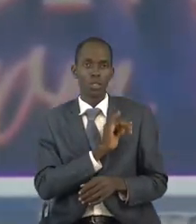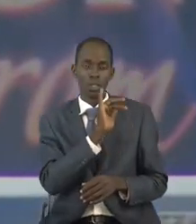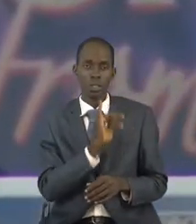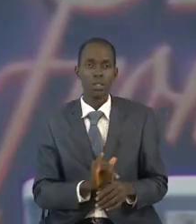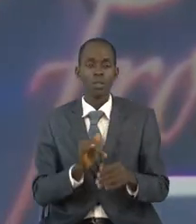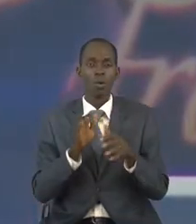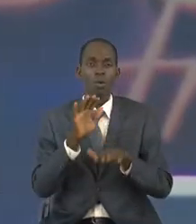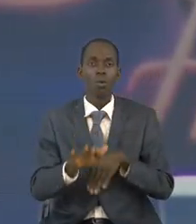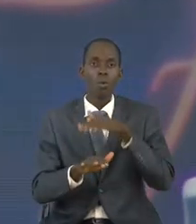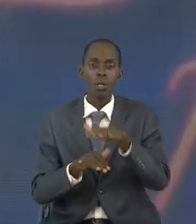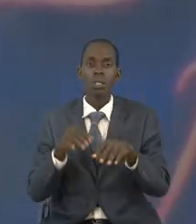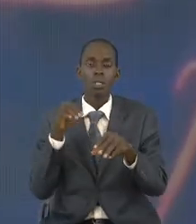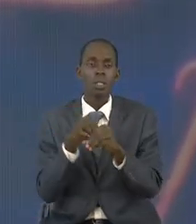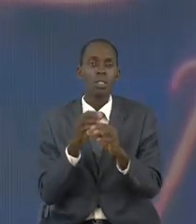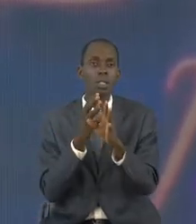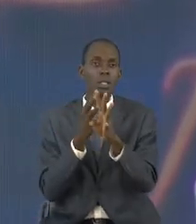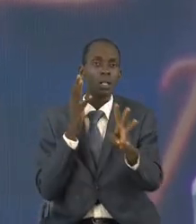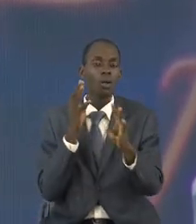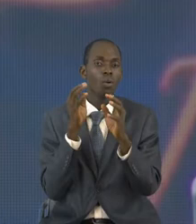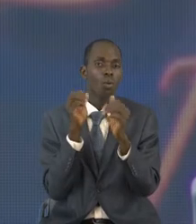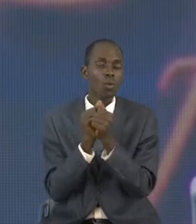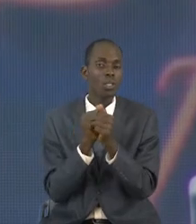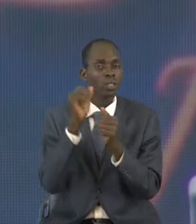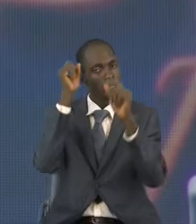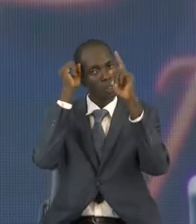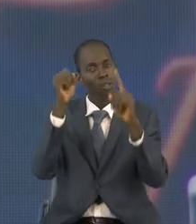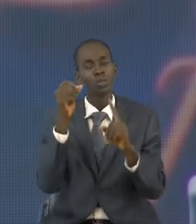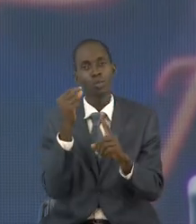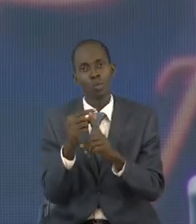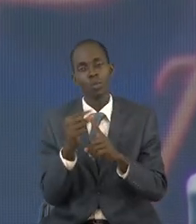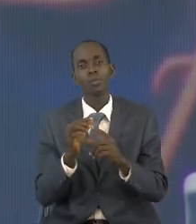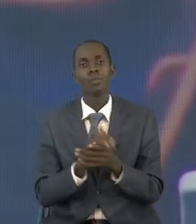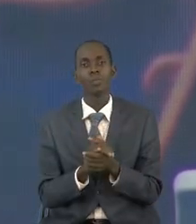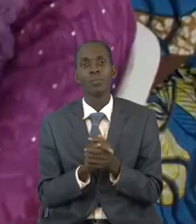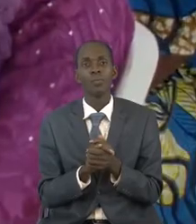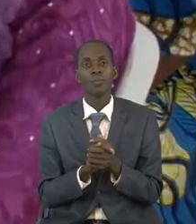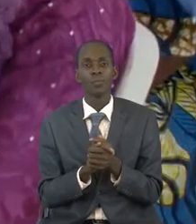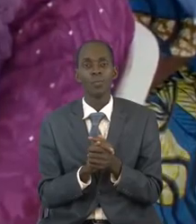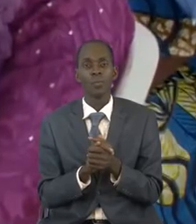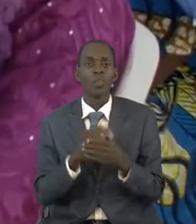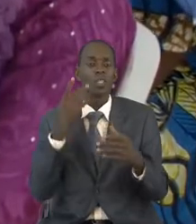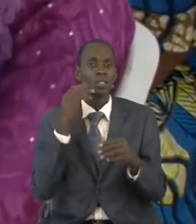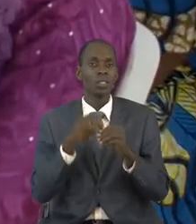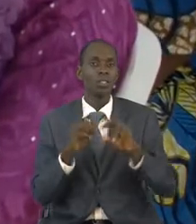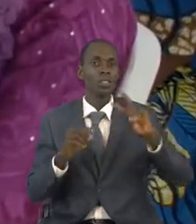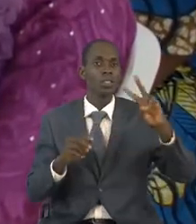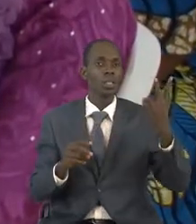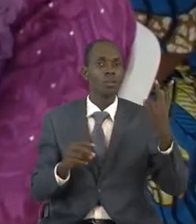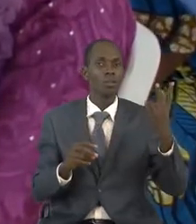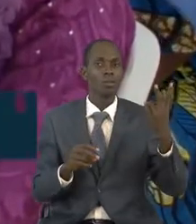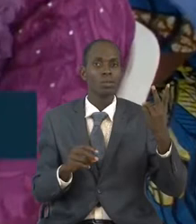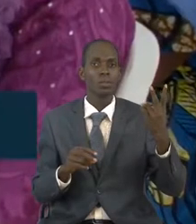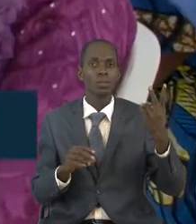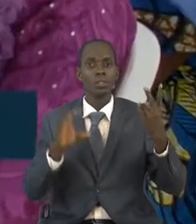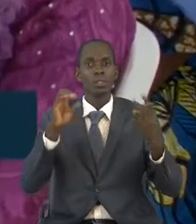line with his word. Look at 2 Corinthians chapter 13, verse 8. For